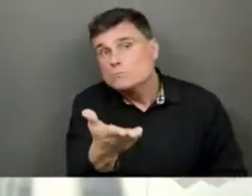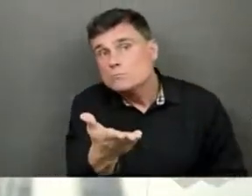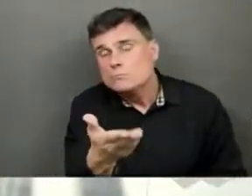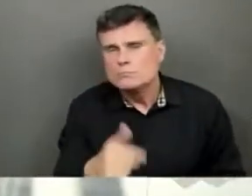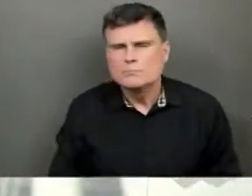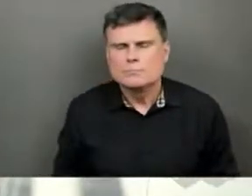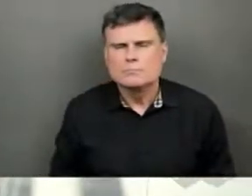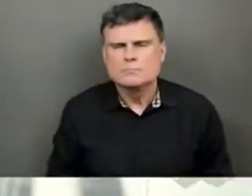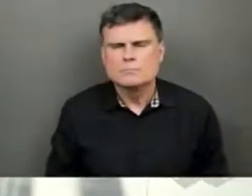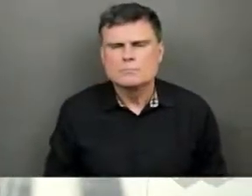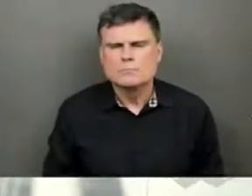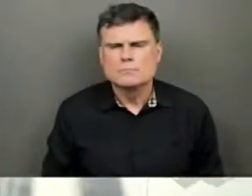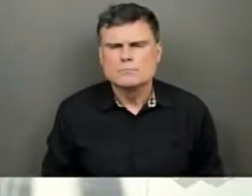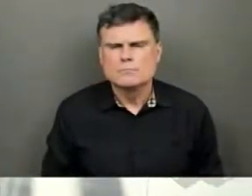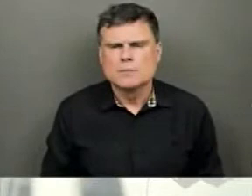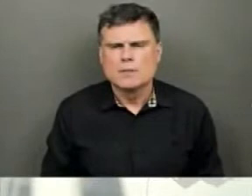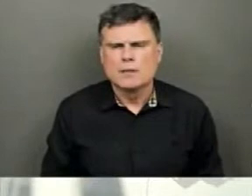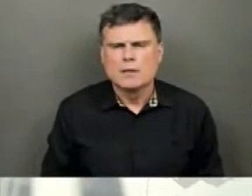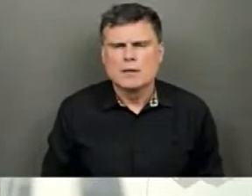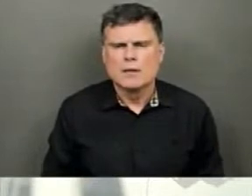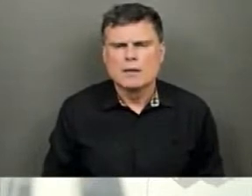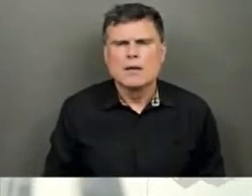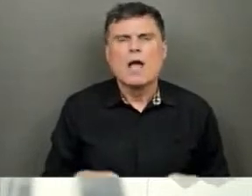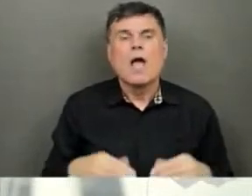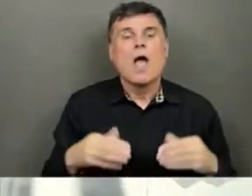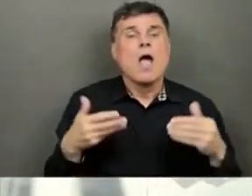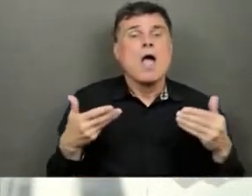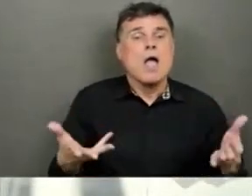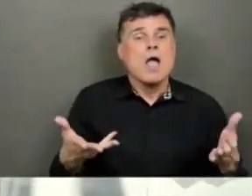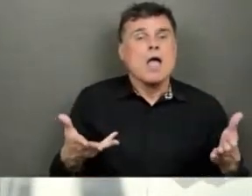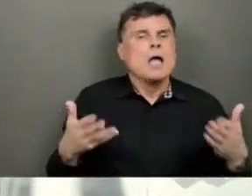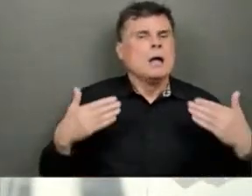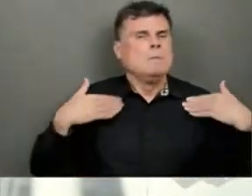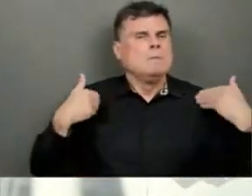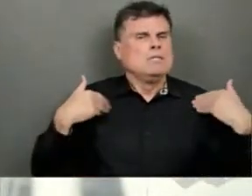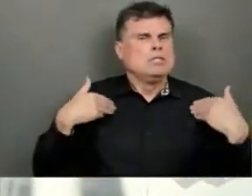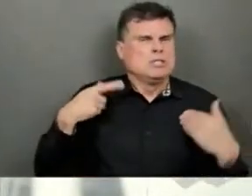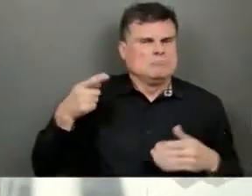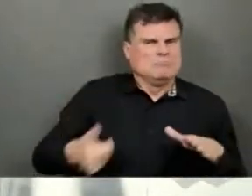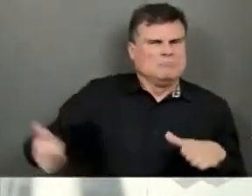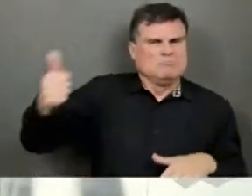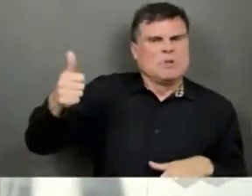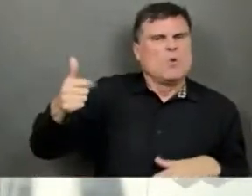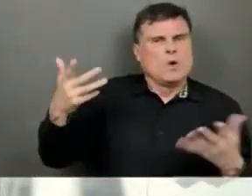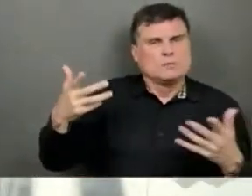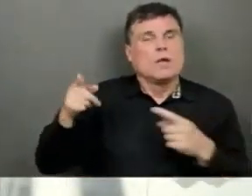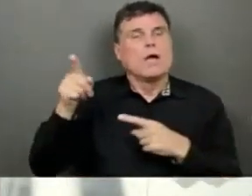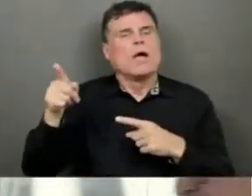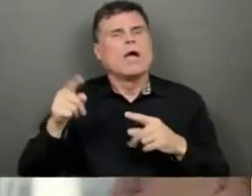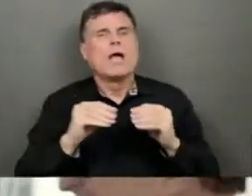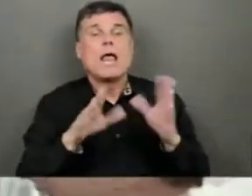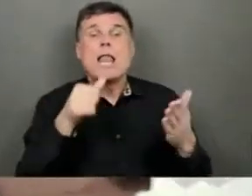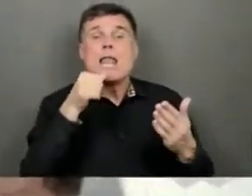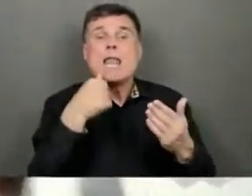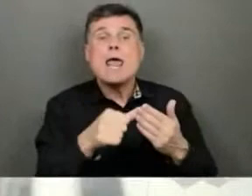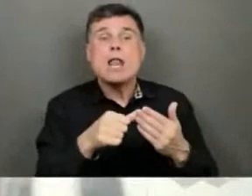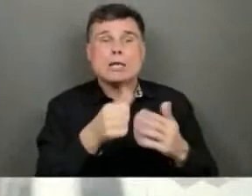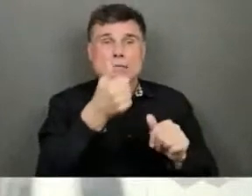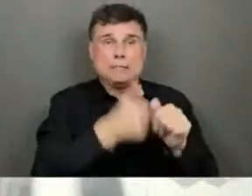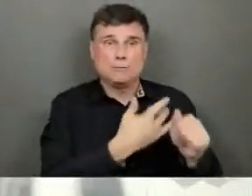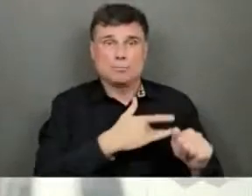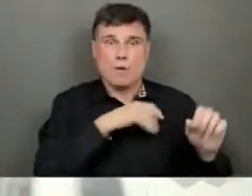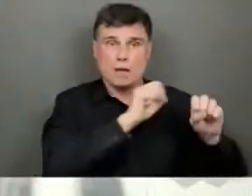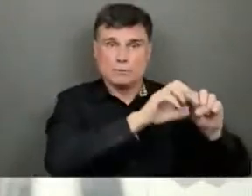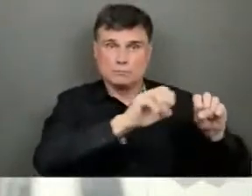Yes, the federal government, Minister Dix sent out sort of a letter to provinces yesterday